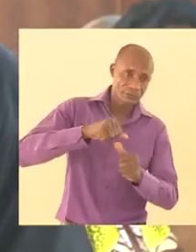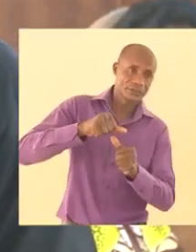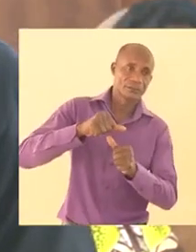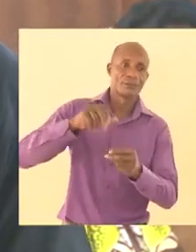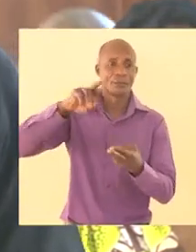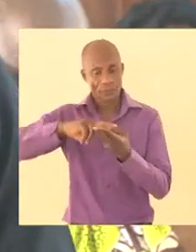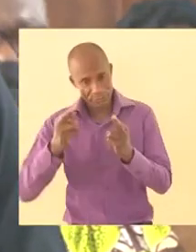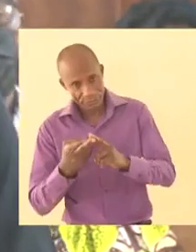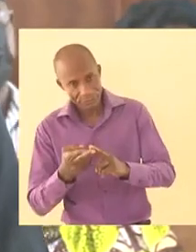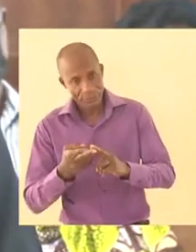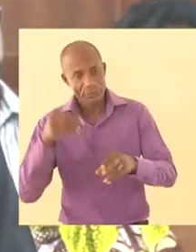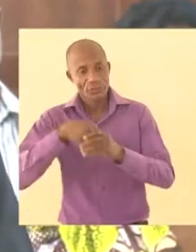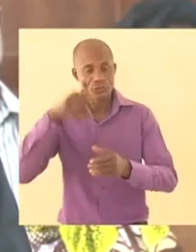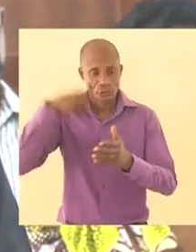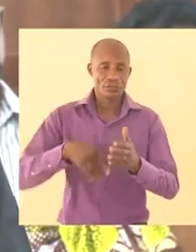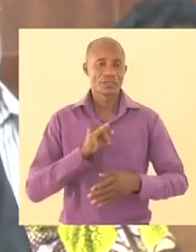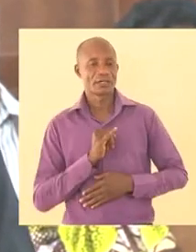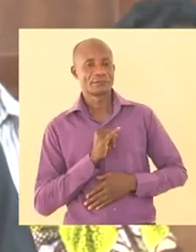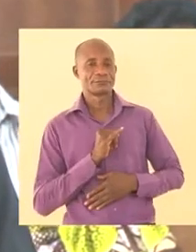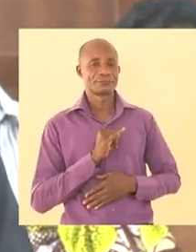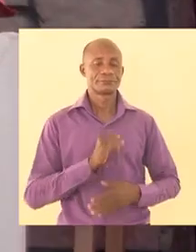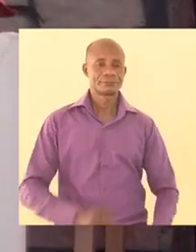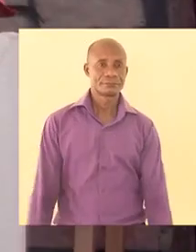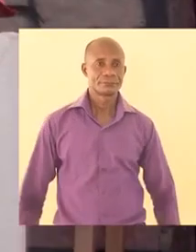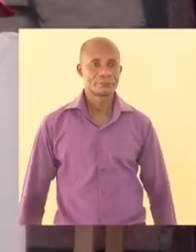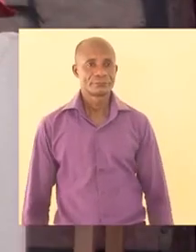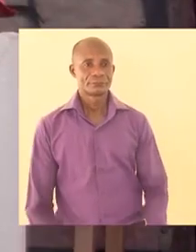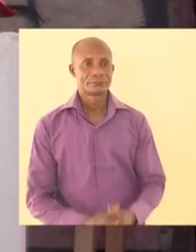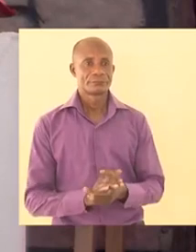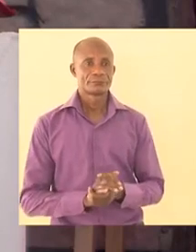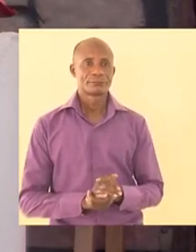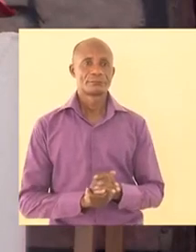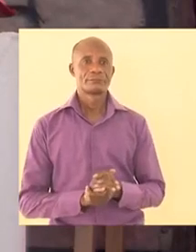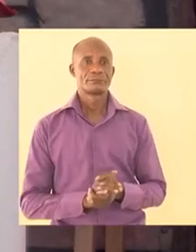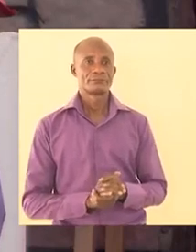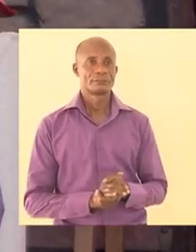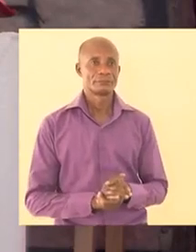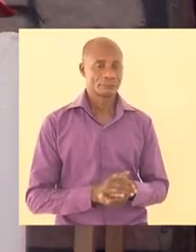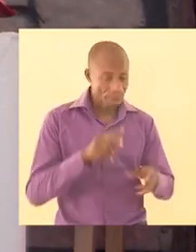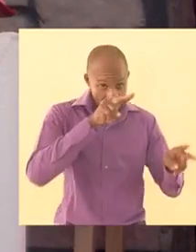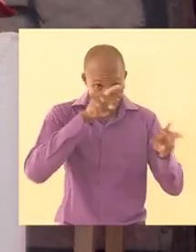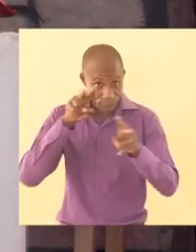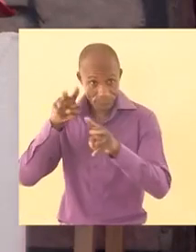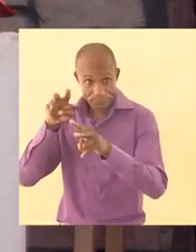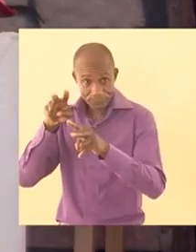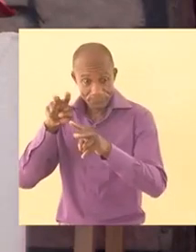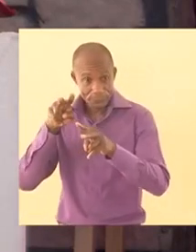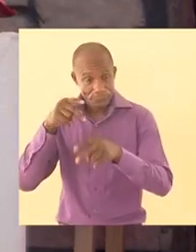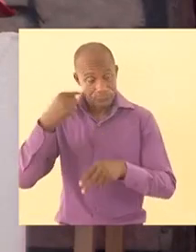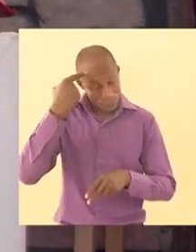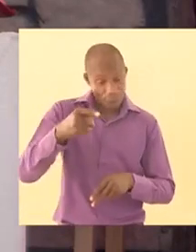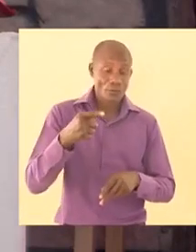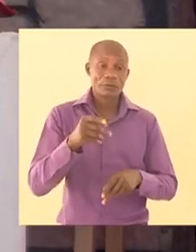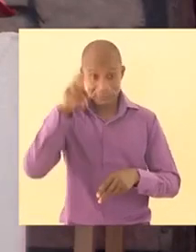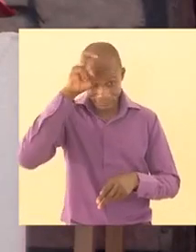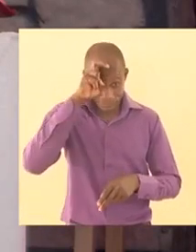what I... You know Helen's favorite quote. Be vigilant, be on the alert, for yes. The devil is